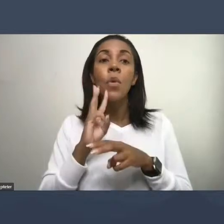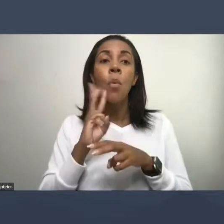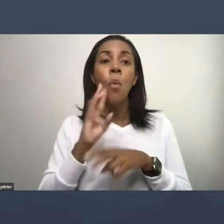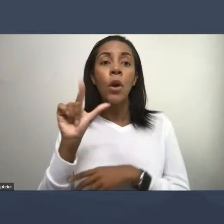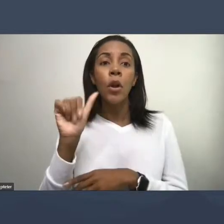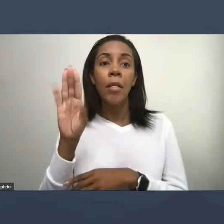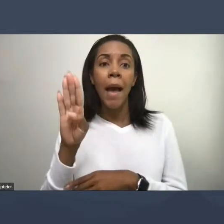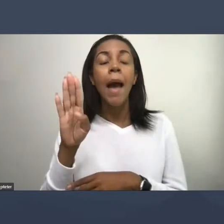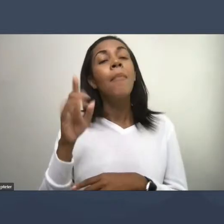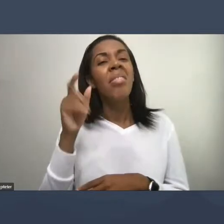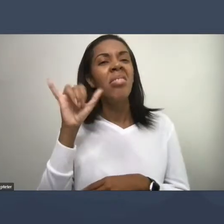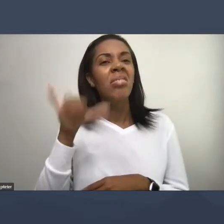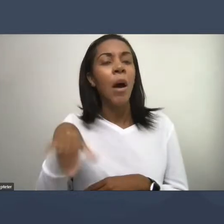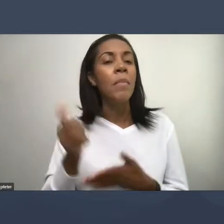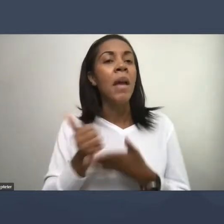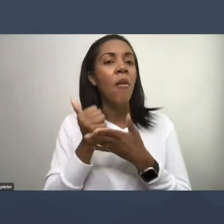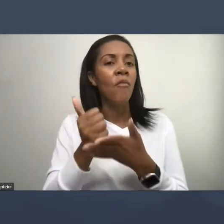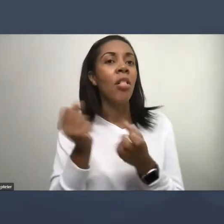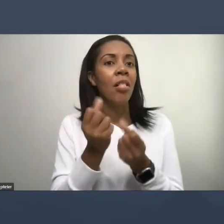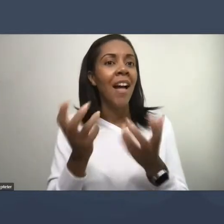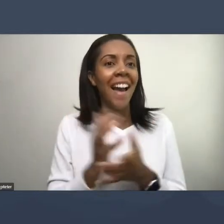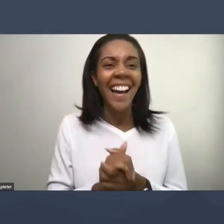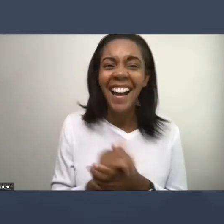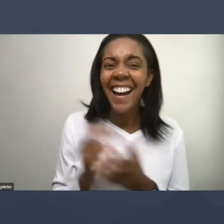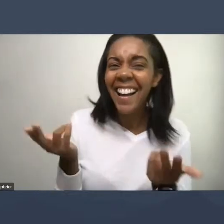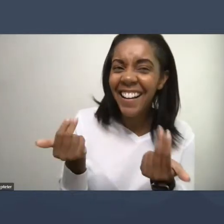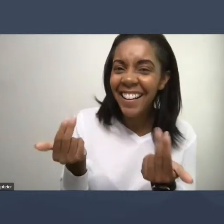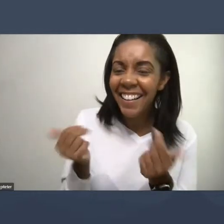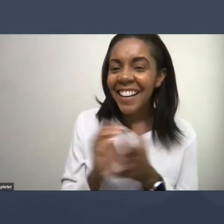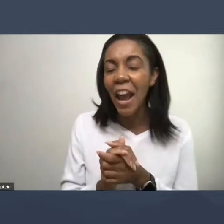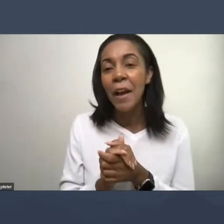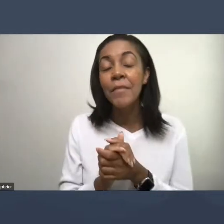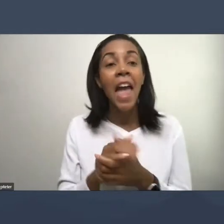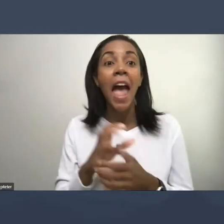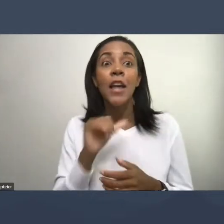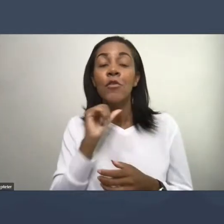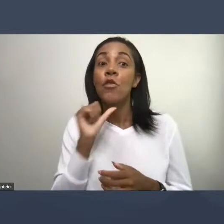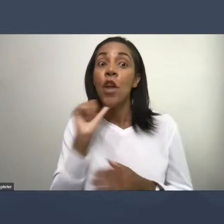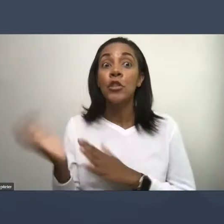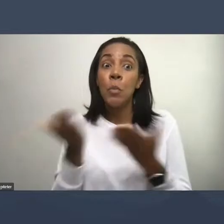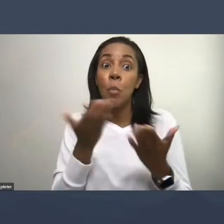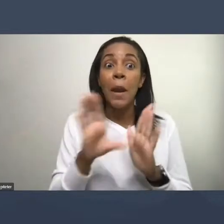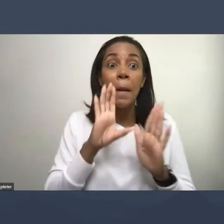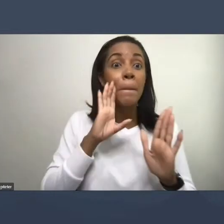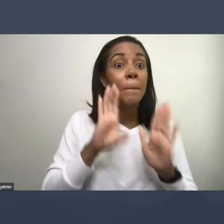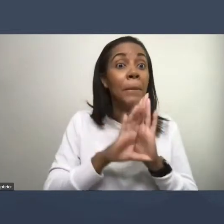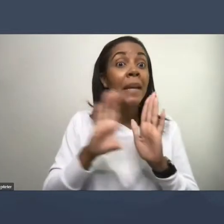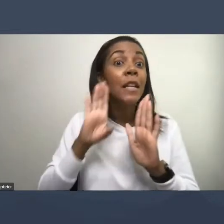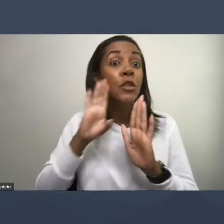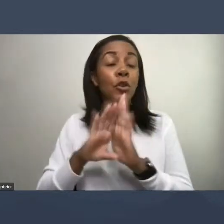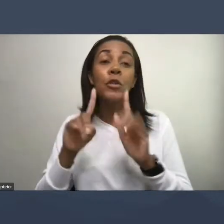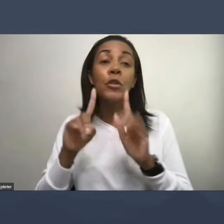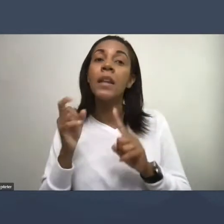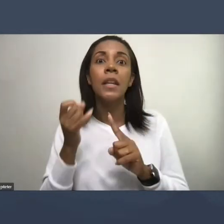Okay. Okay. She said, oh, just bring pictures. But it means a lot more if you go over there and look.